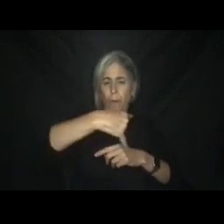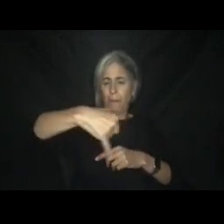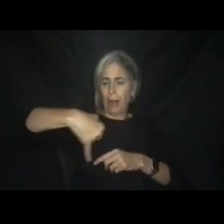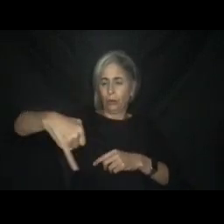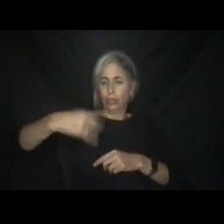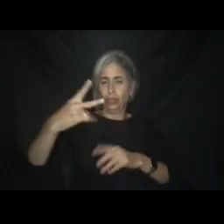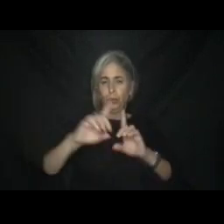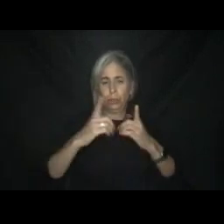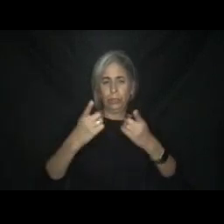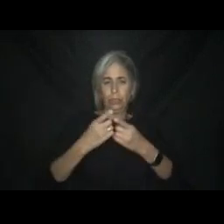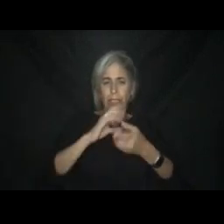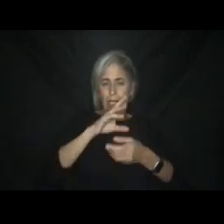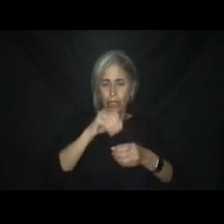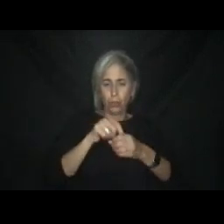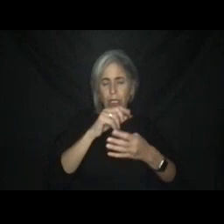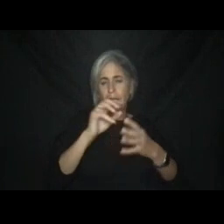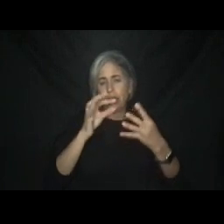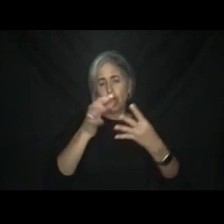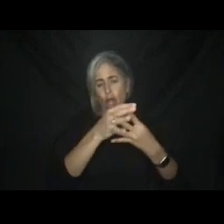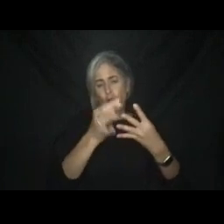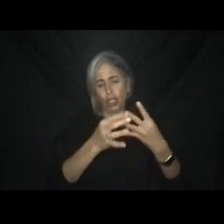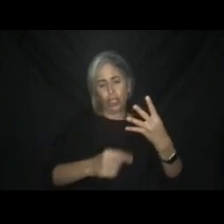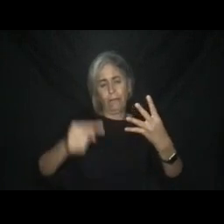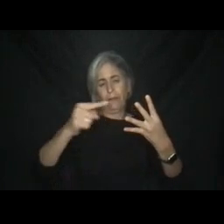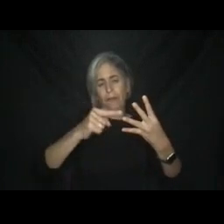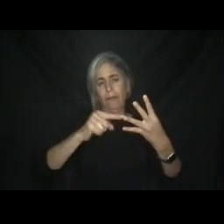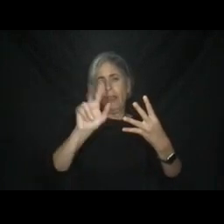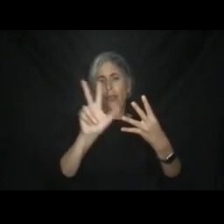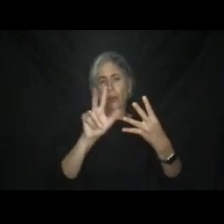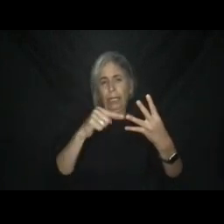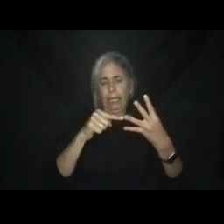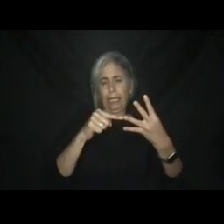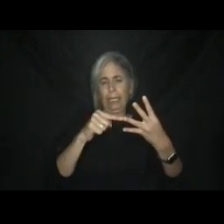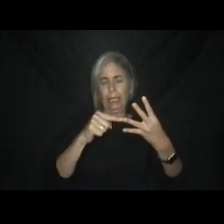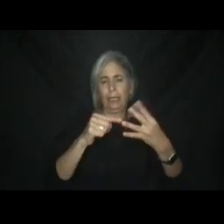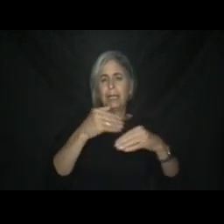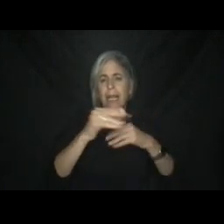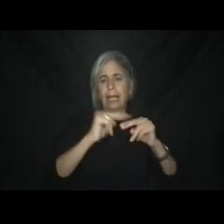also included in Alternative 3. Next slide, please.